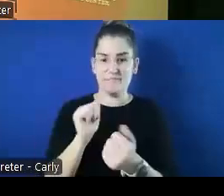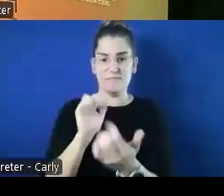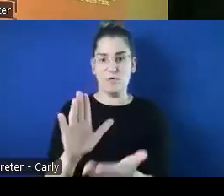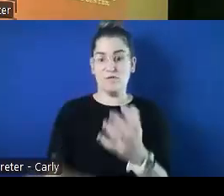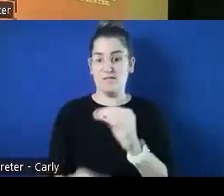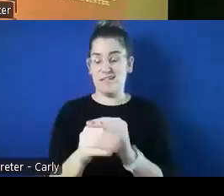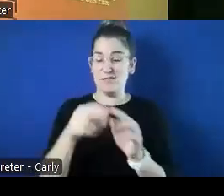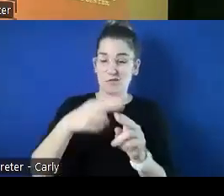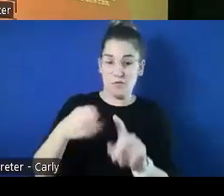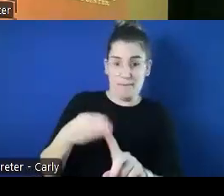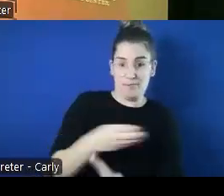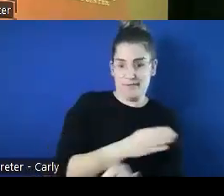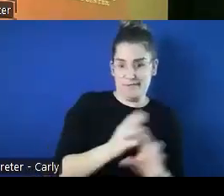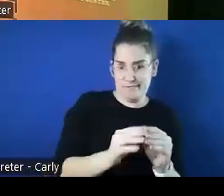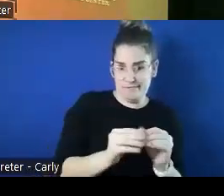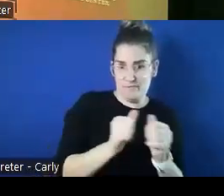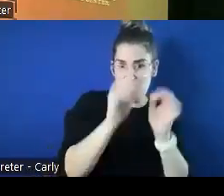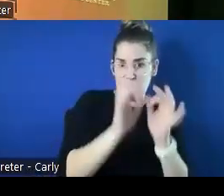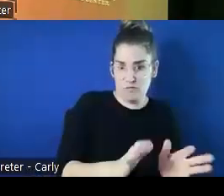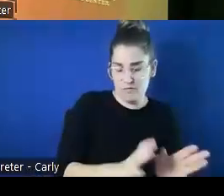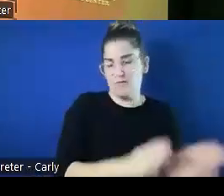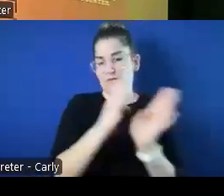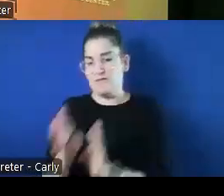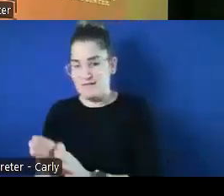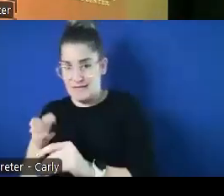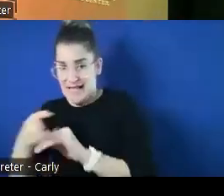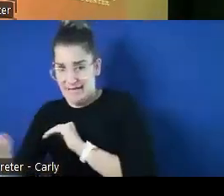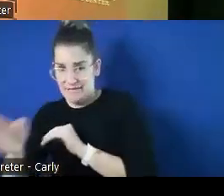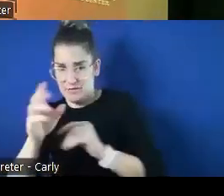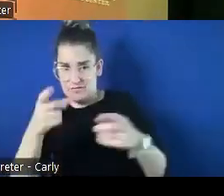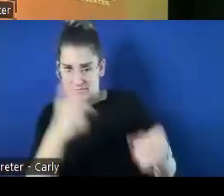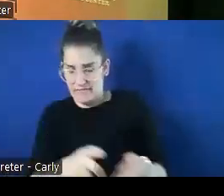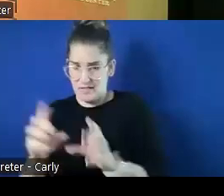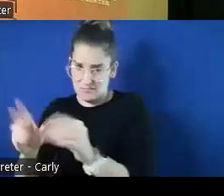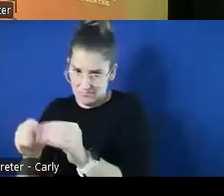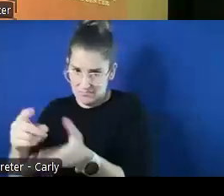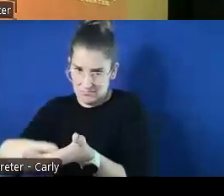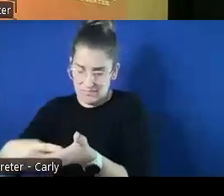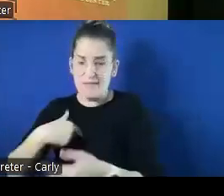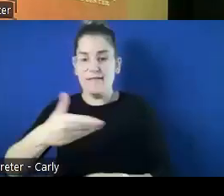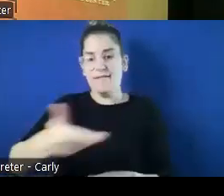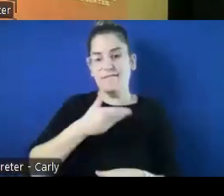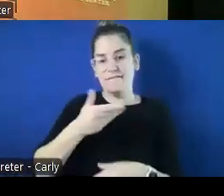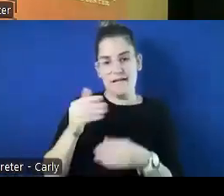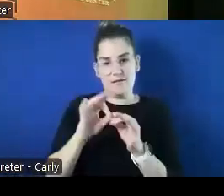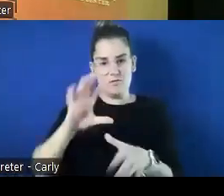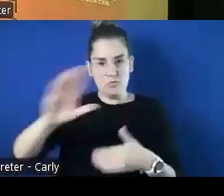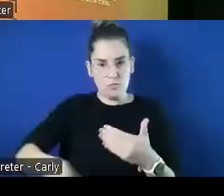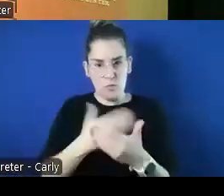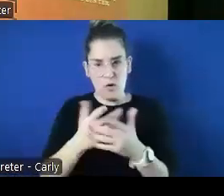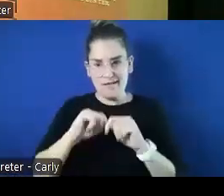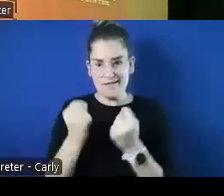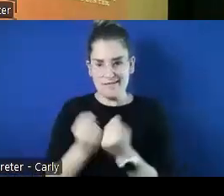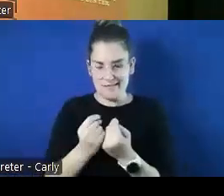having a short pre-session with the interpreter, having a short post-session with the interpreter, inviting interpreters to all formal team debriefings,